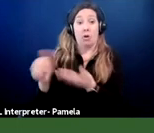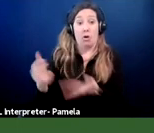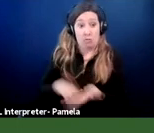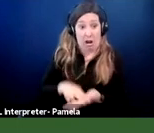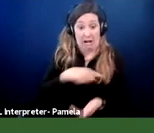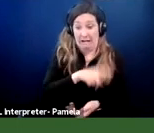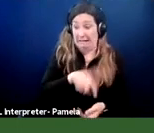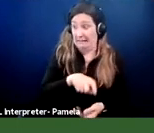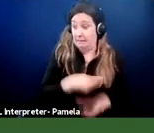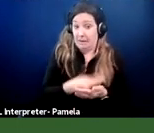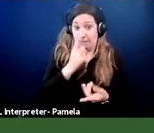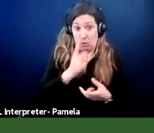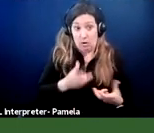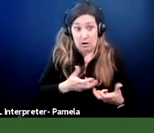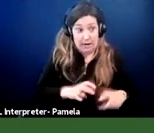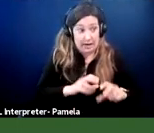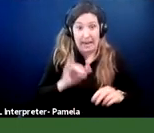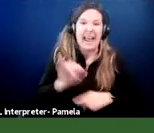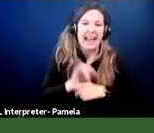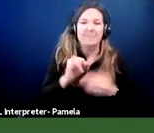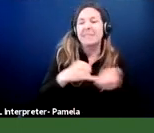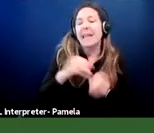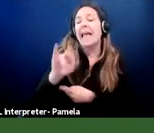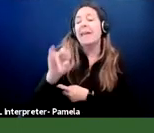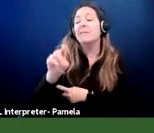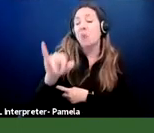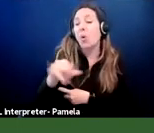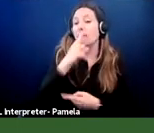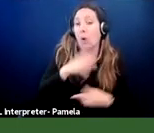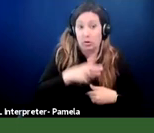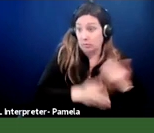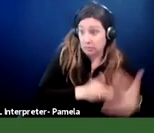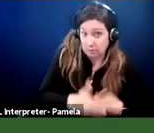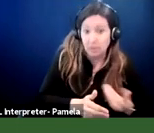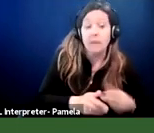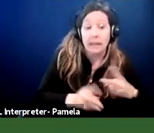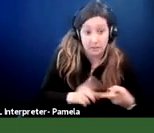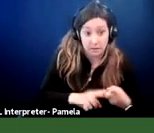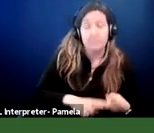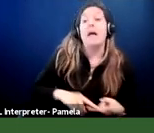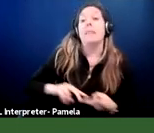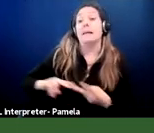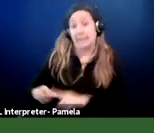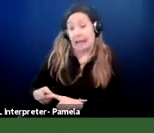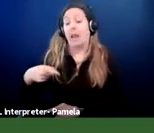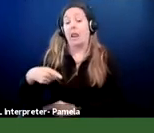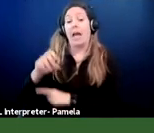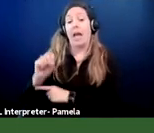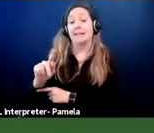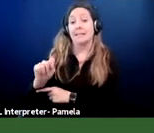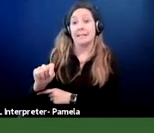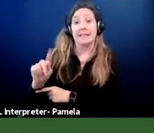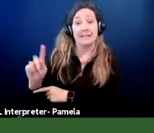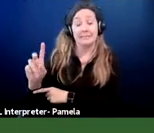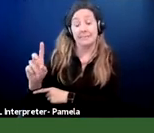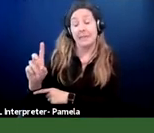and meet the demand. So we were able to finance that for him. The second side was he actually got approved for SDTC. And so he